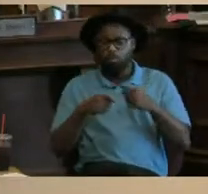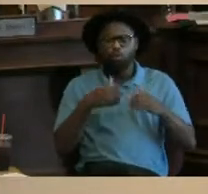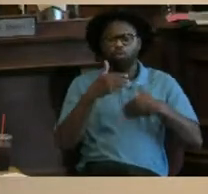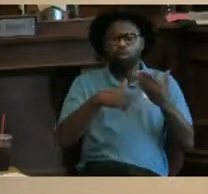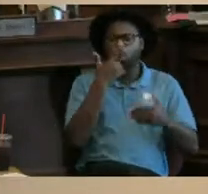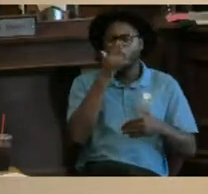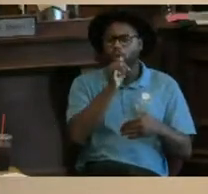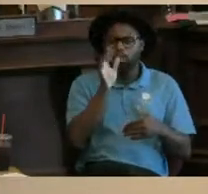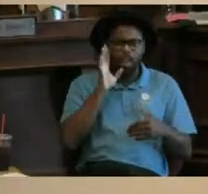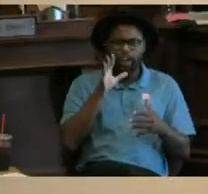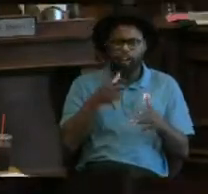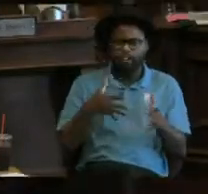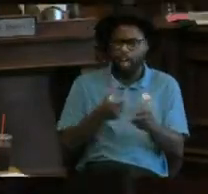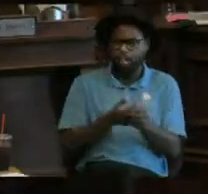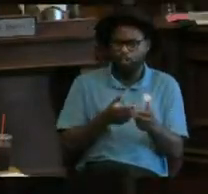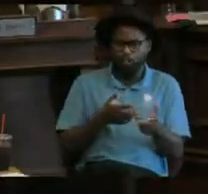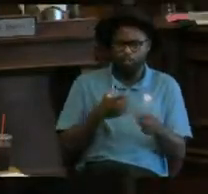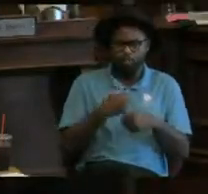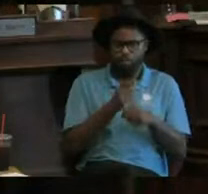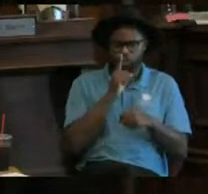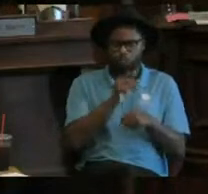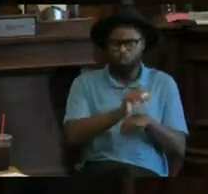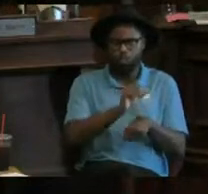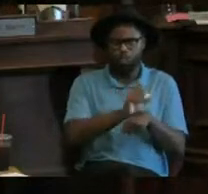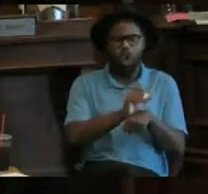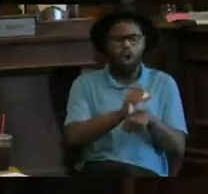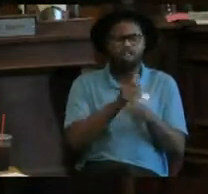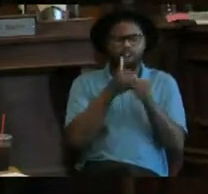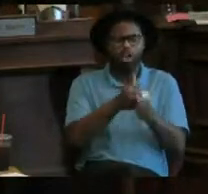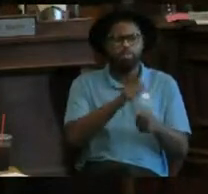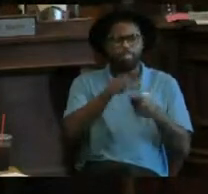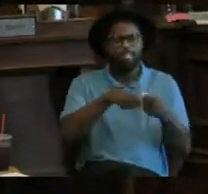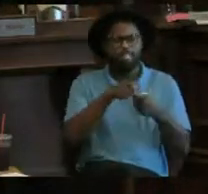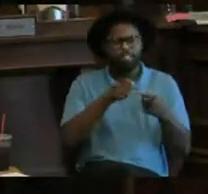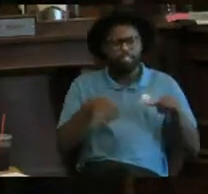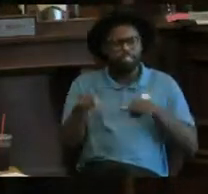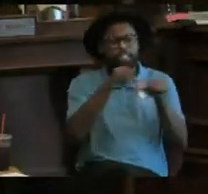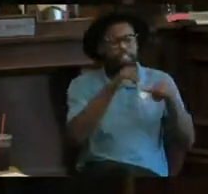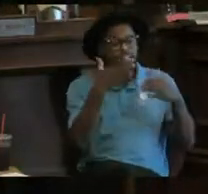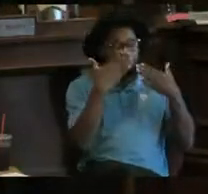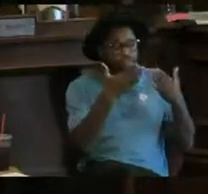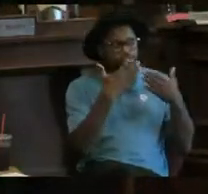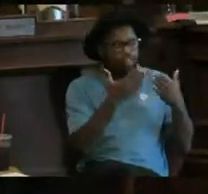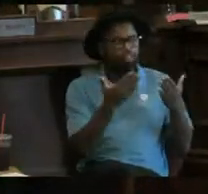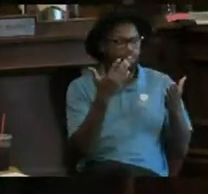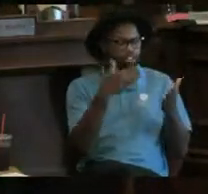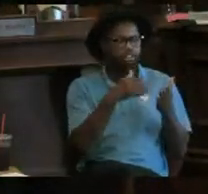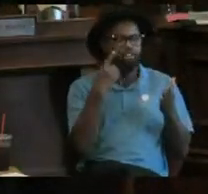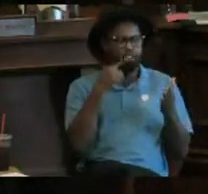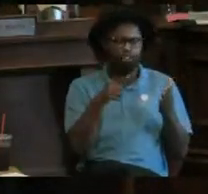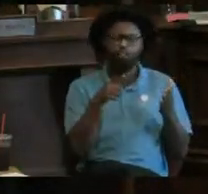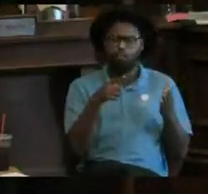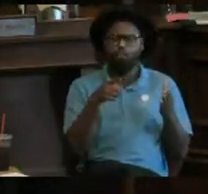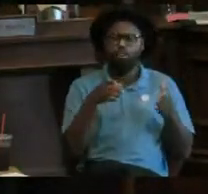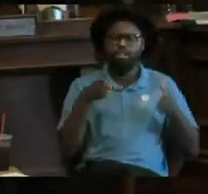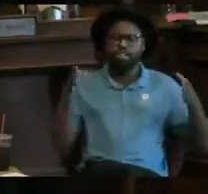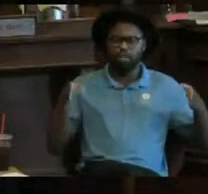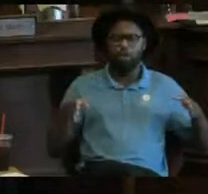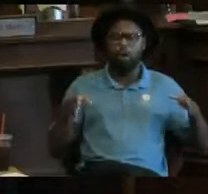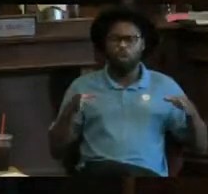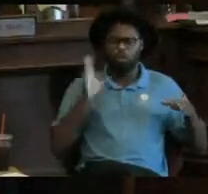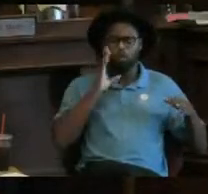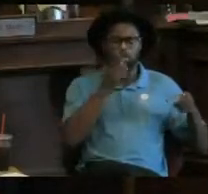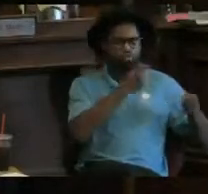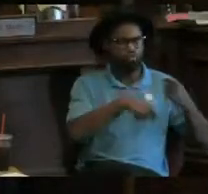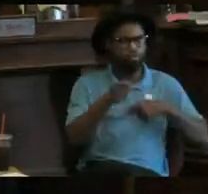sure that the job is done to a certain specification? Because, you know, thank you very much for the curb, you know, I'm sorry, for the sidewalks that are being replaced in